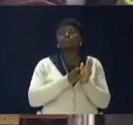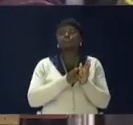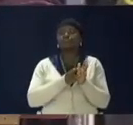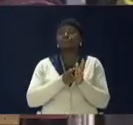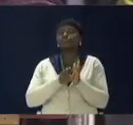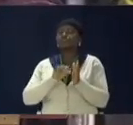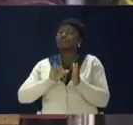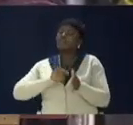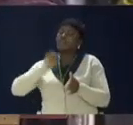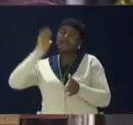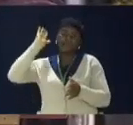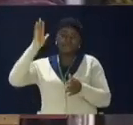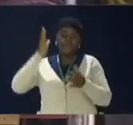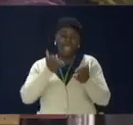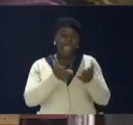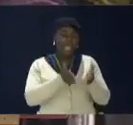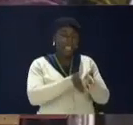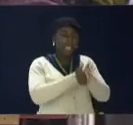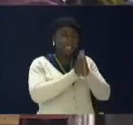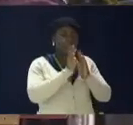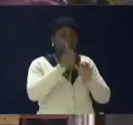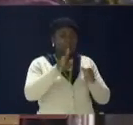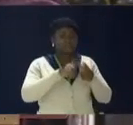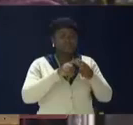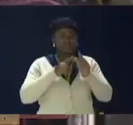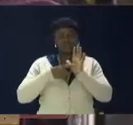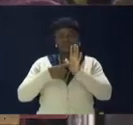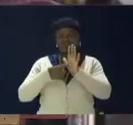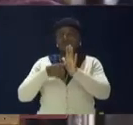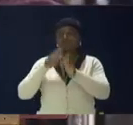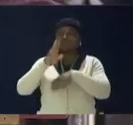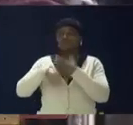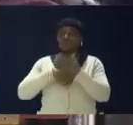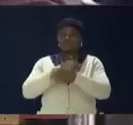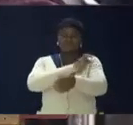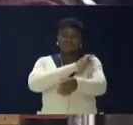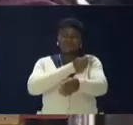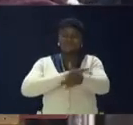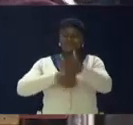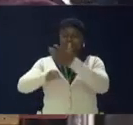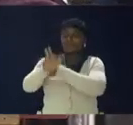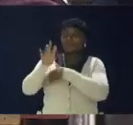I'm going to ask you to show the Almighty God that you believe Him,